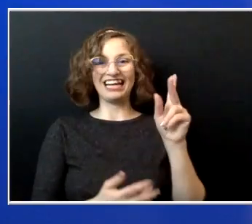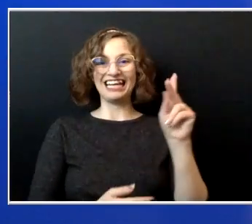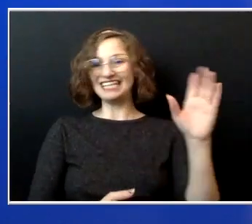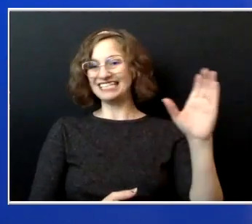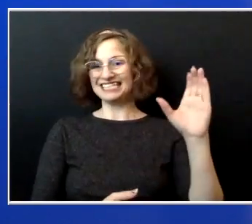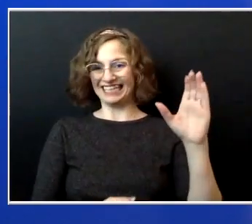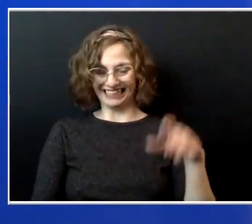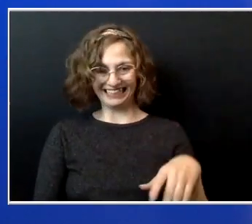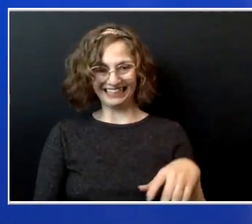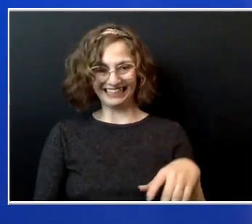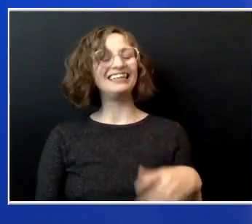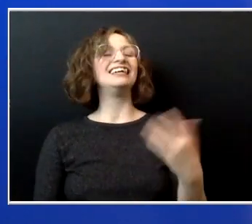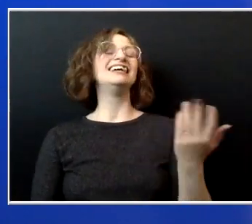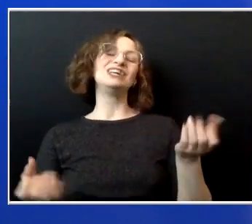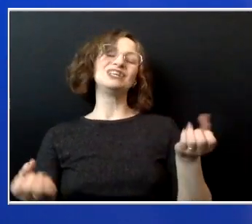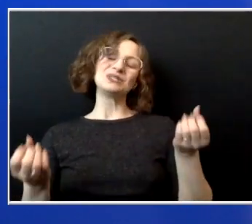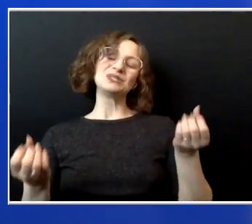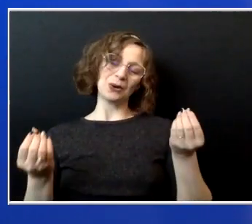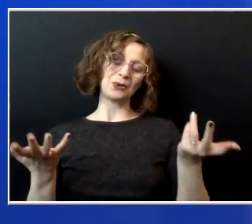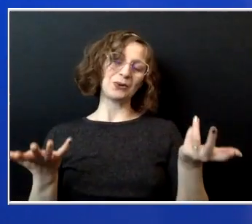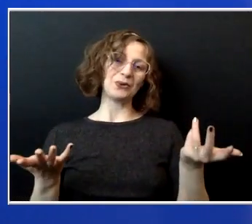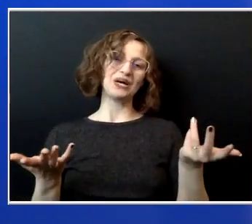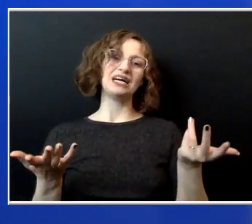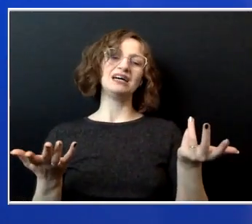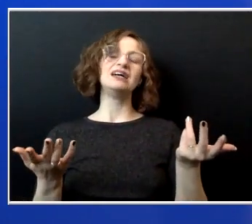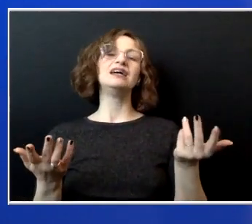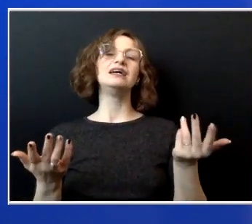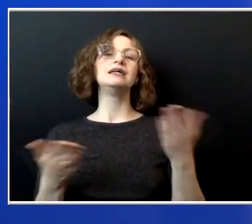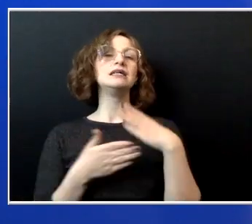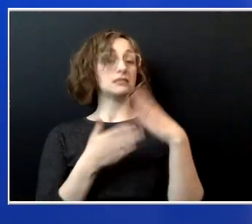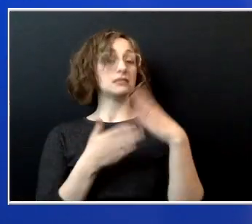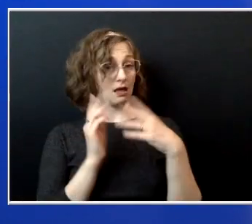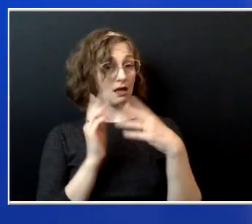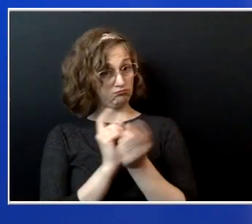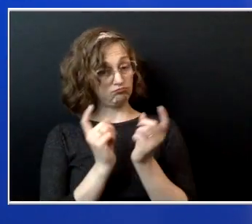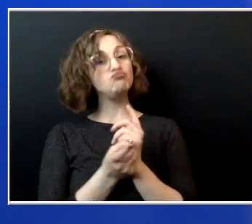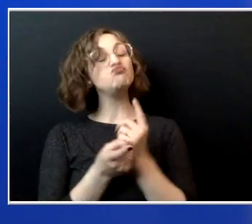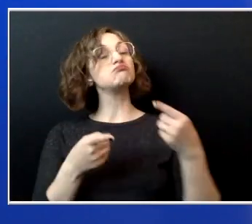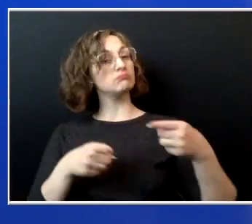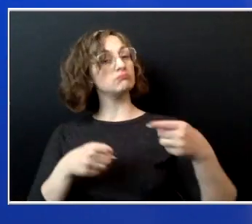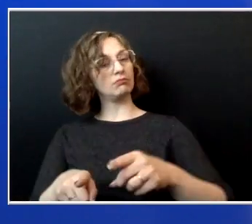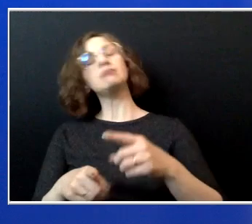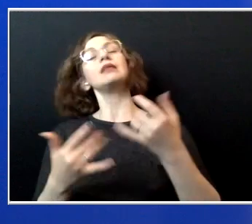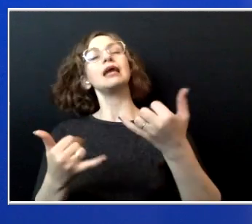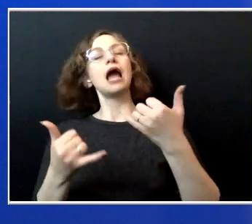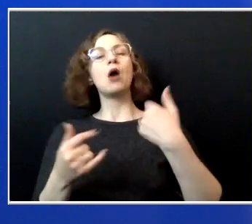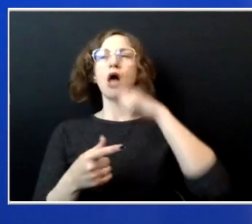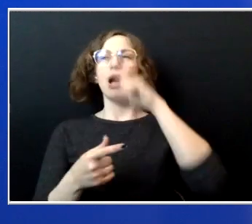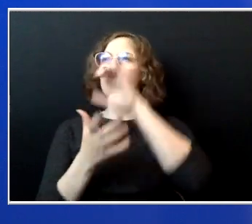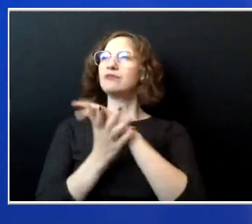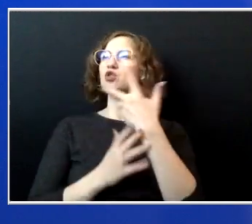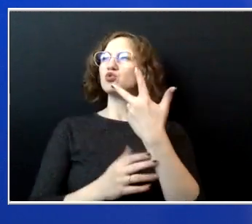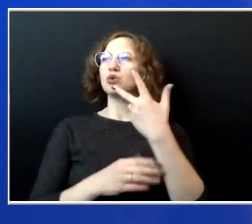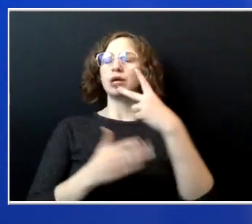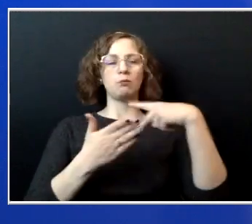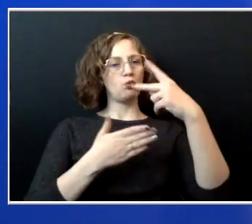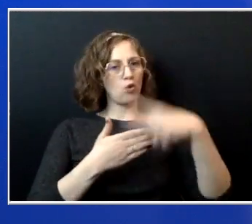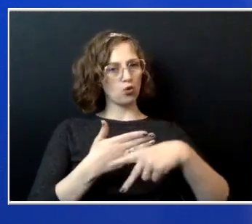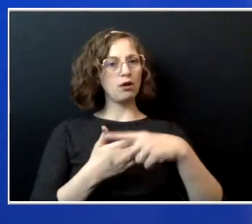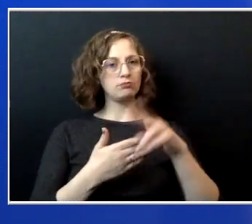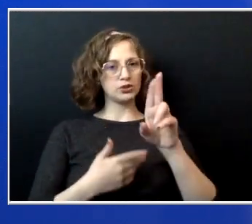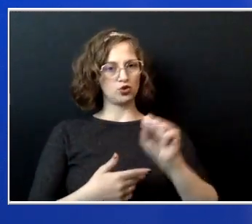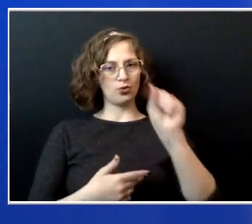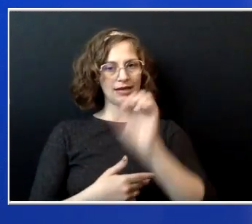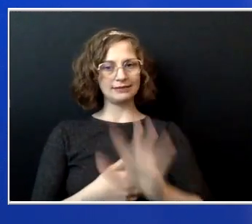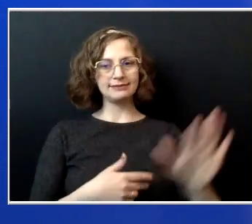is. But there have been some changes. So there are now, I believe, 3 programs in the United States that actually have a